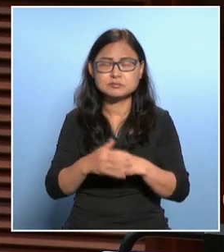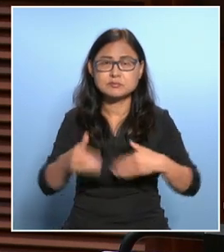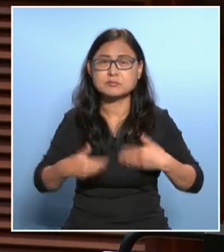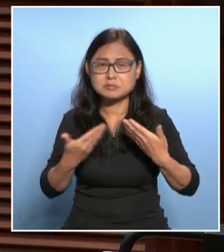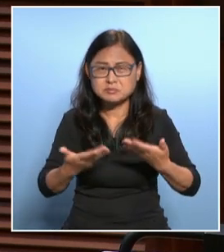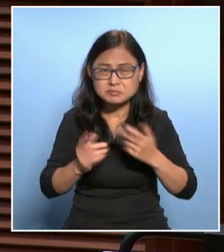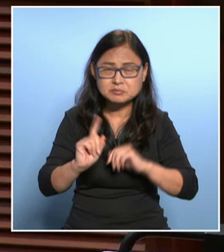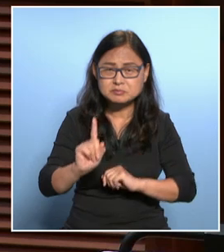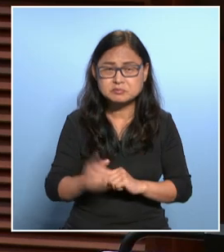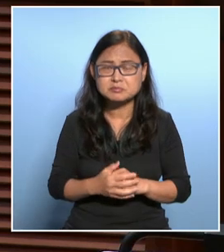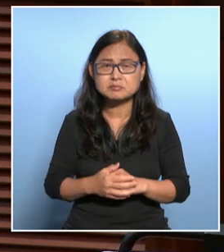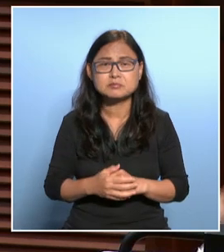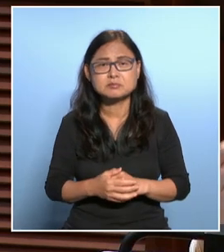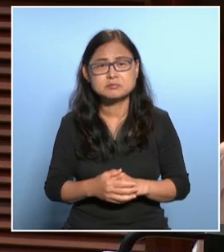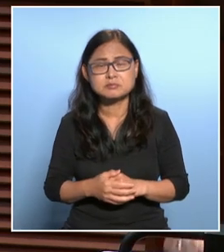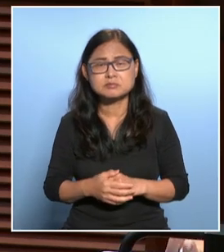Second,